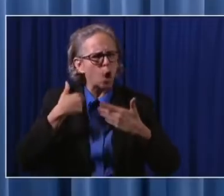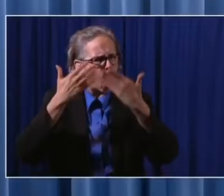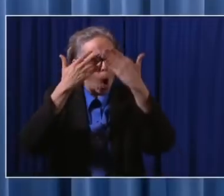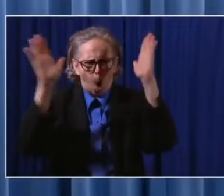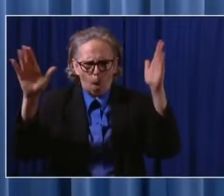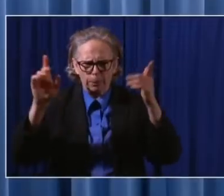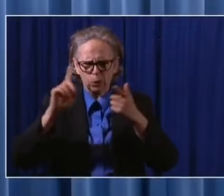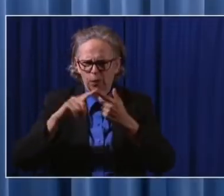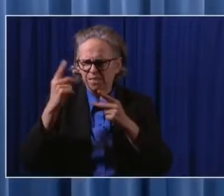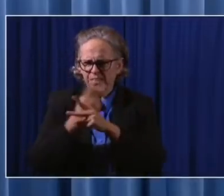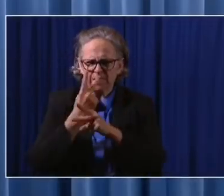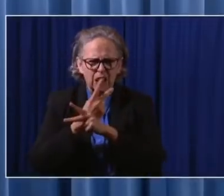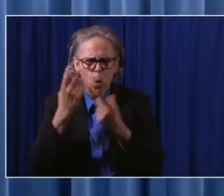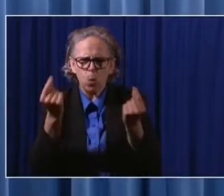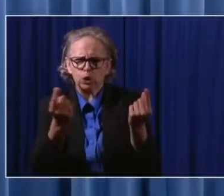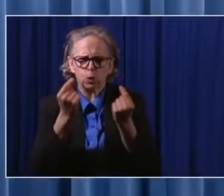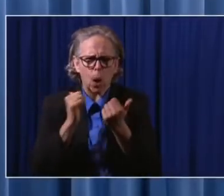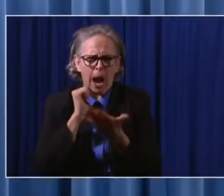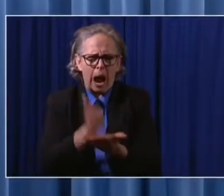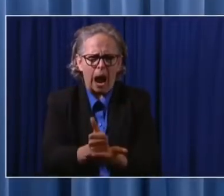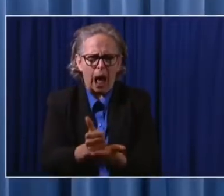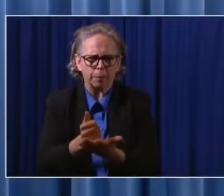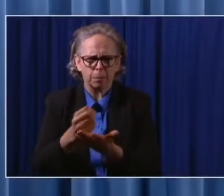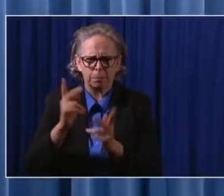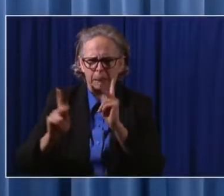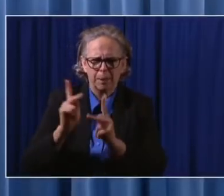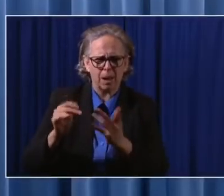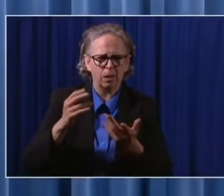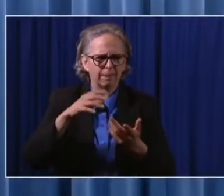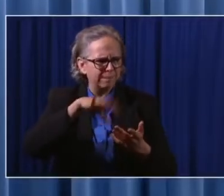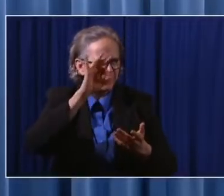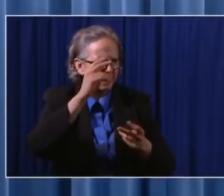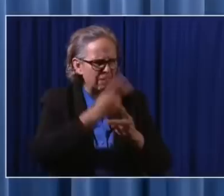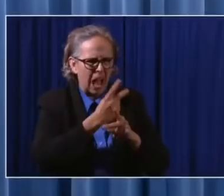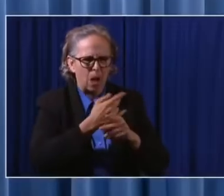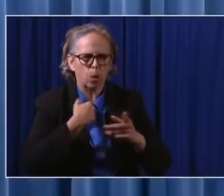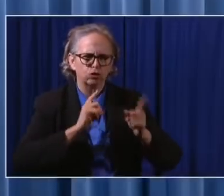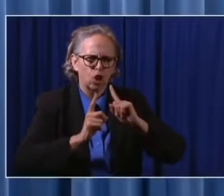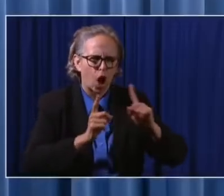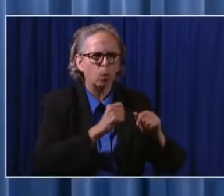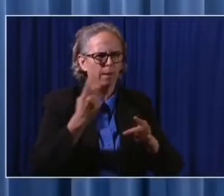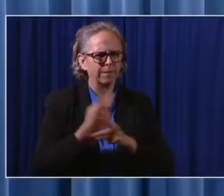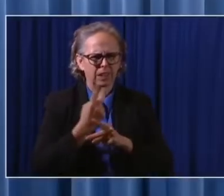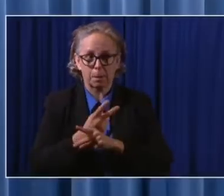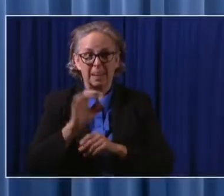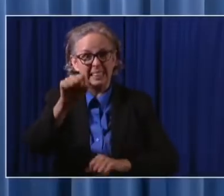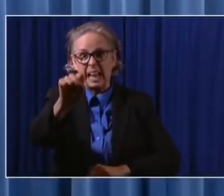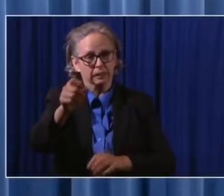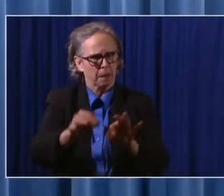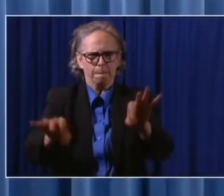money somewhere, but this is certainly important, and we're going to monitor it, absolutely.